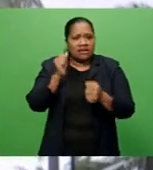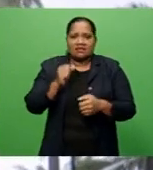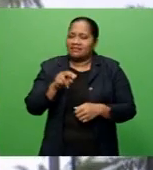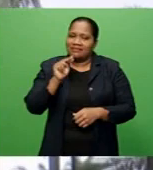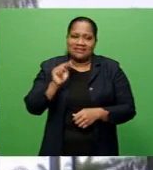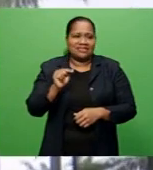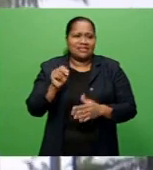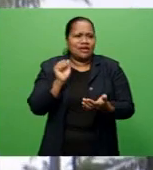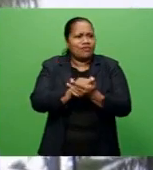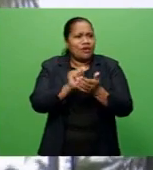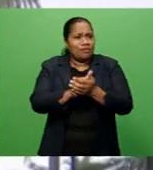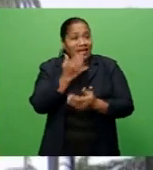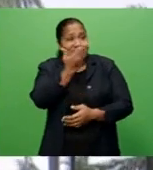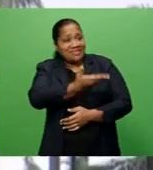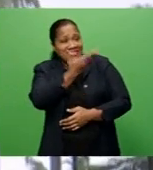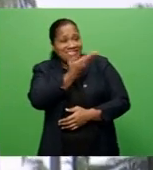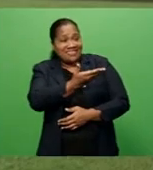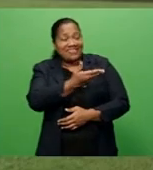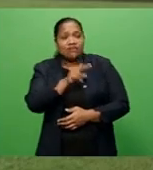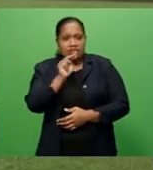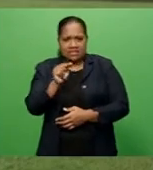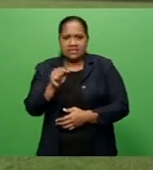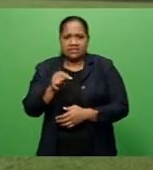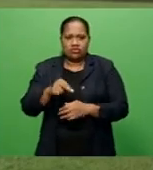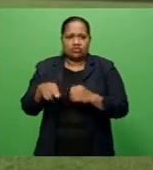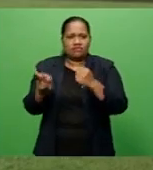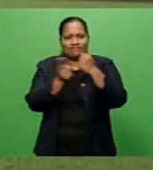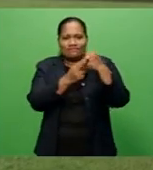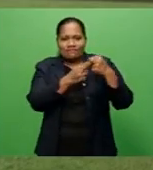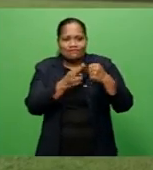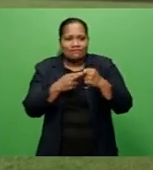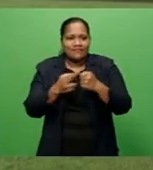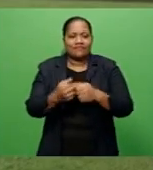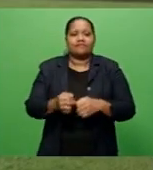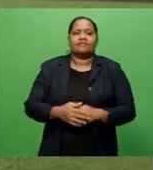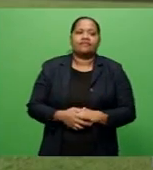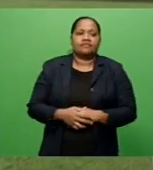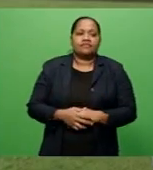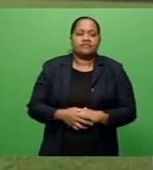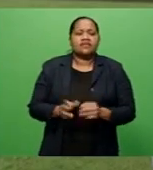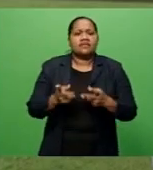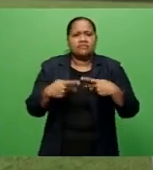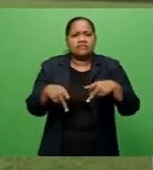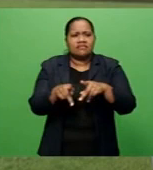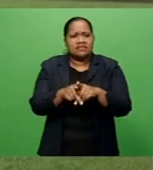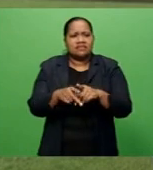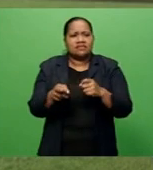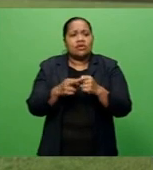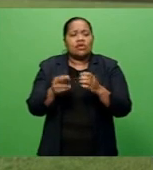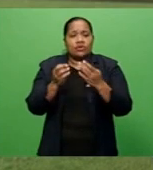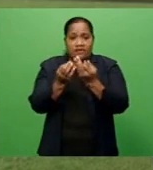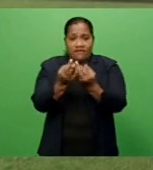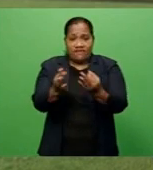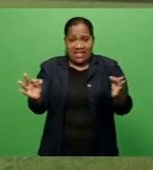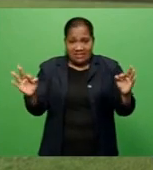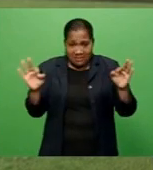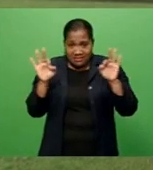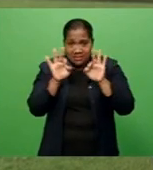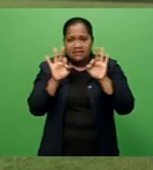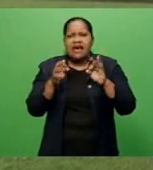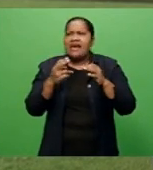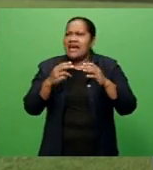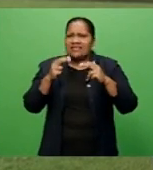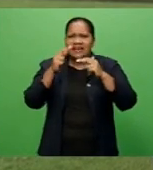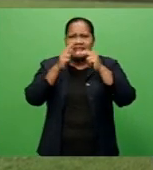The damage sustained is mainly to the roof of the pavilion and the perimeter fence. We